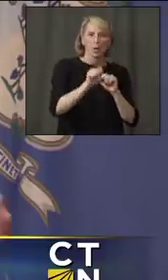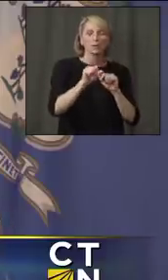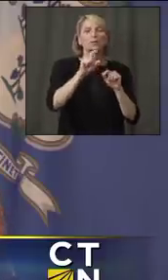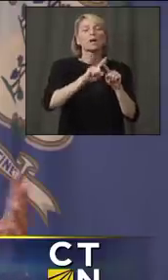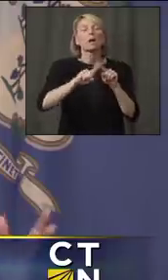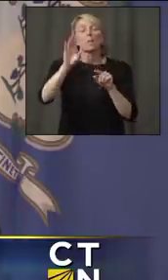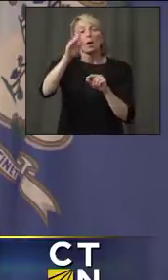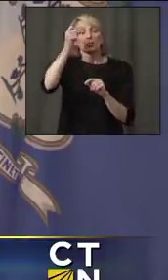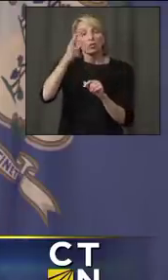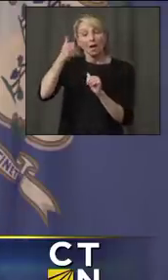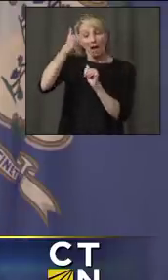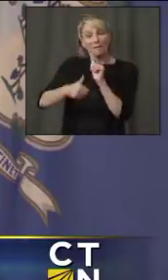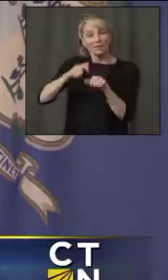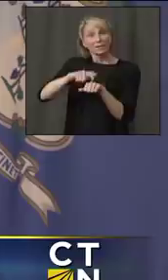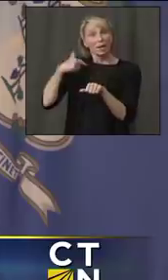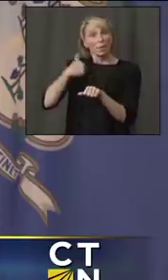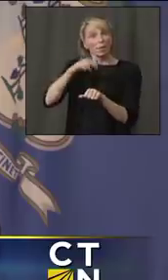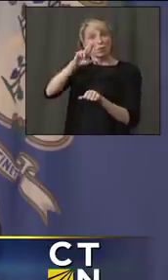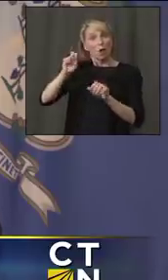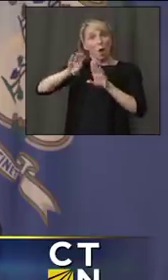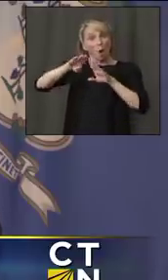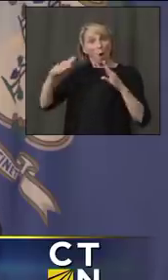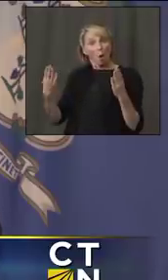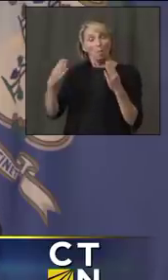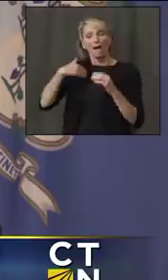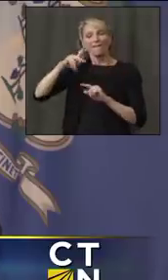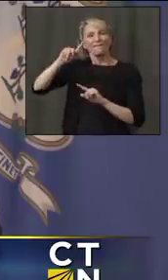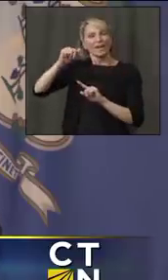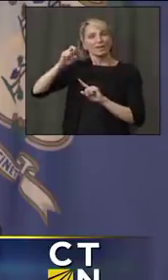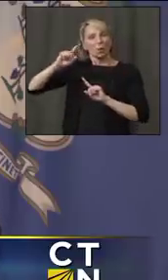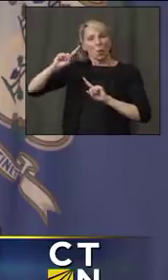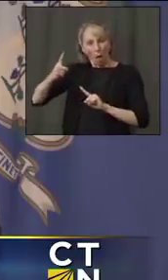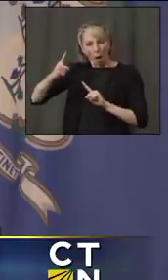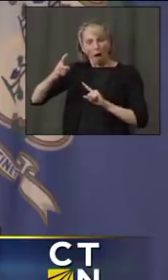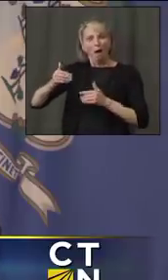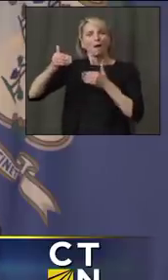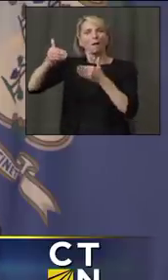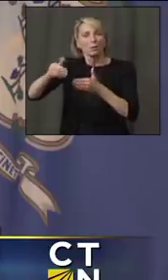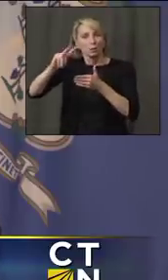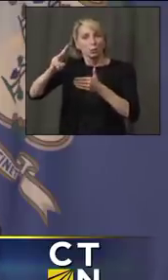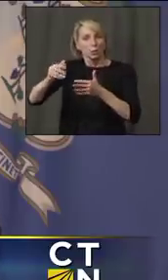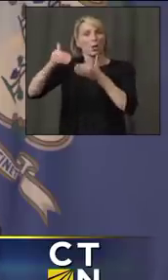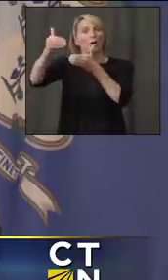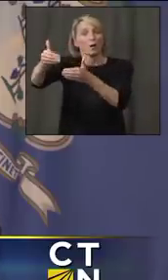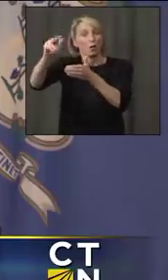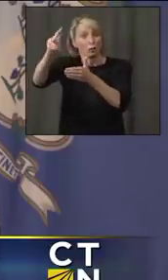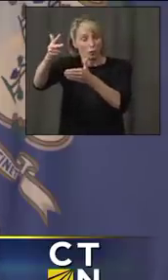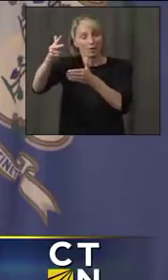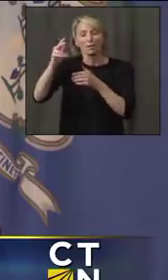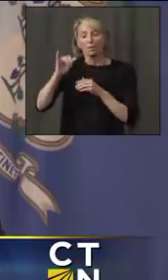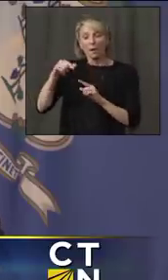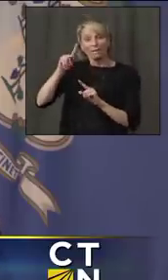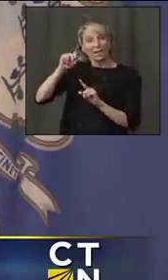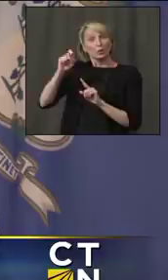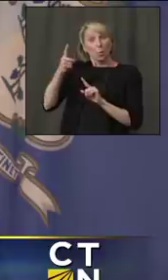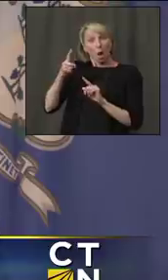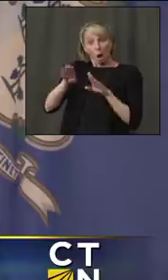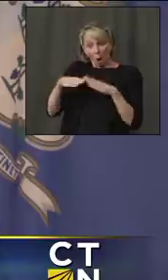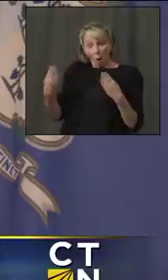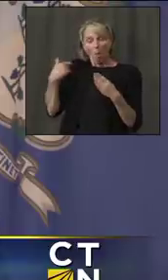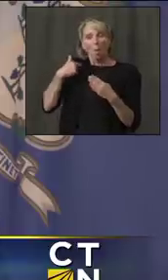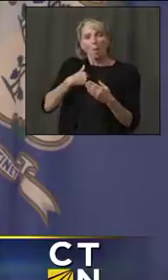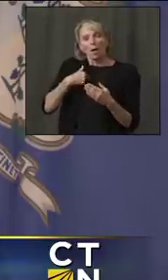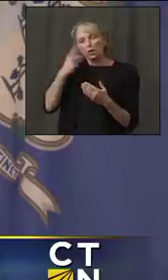between phases just to get a better idea. So we'll be able to make some announcements on that right after the July 4th